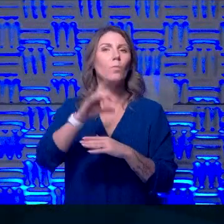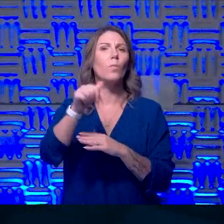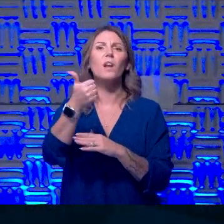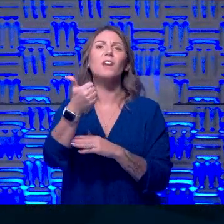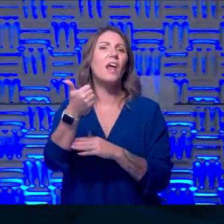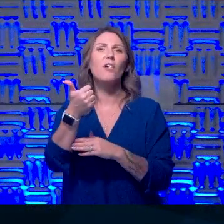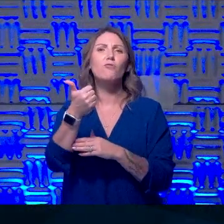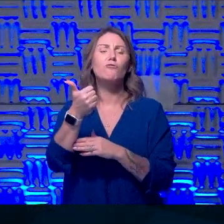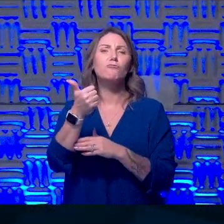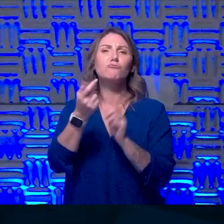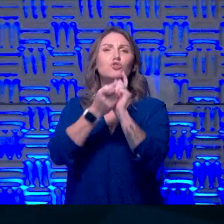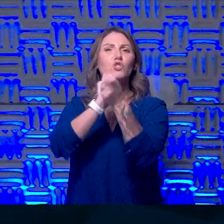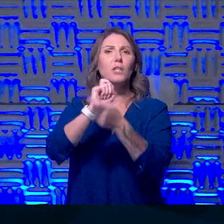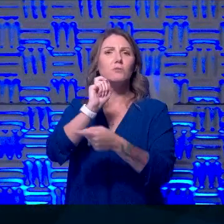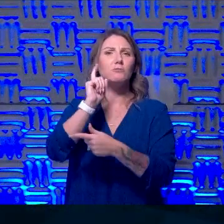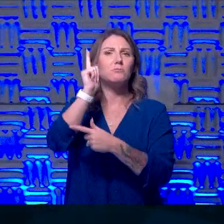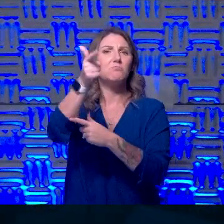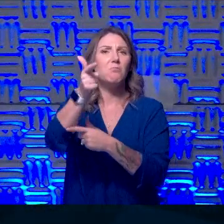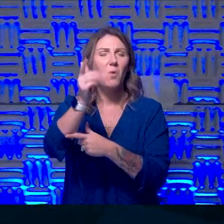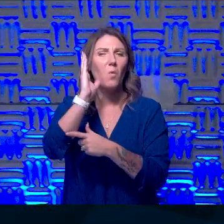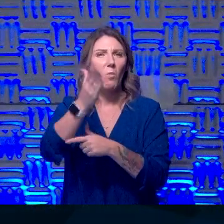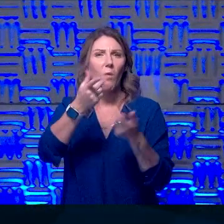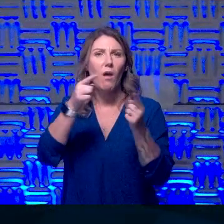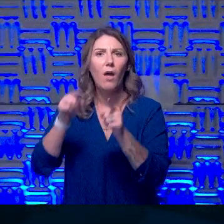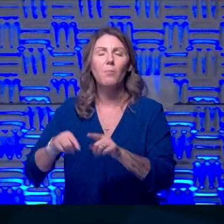long-term changes do you think are coming?